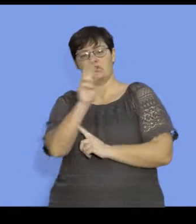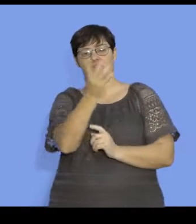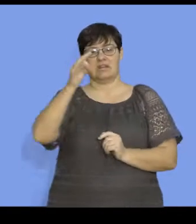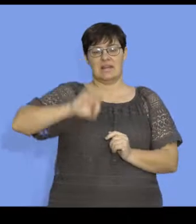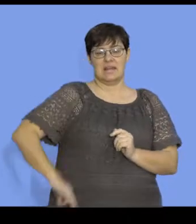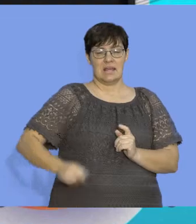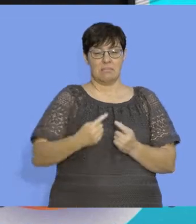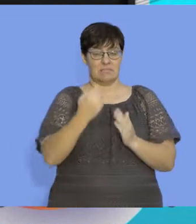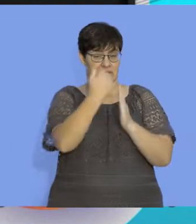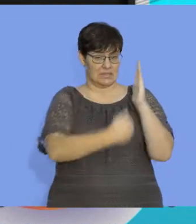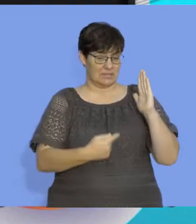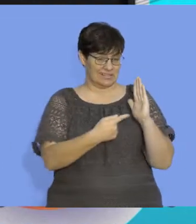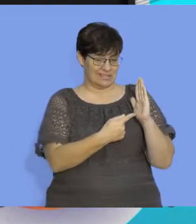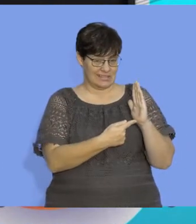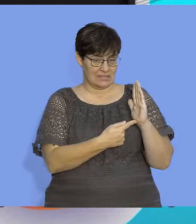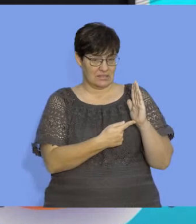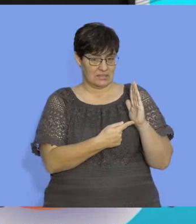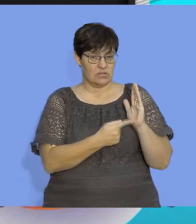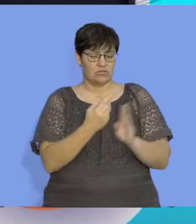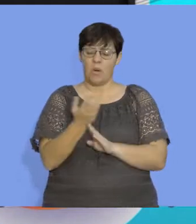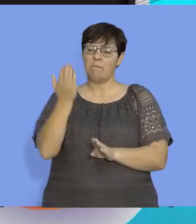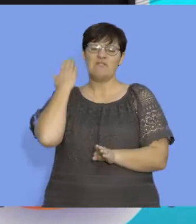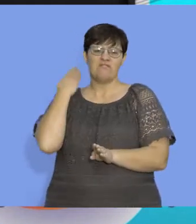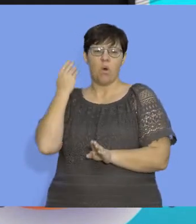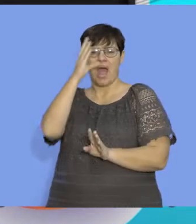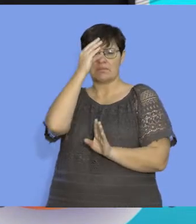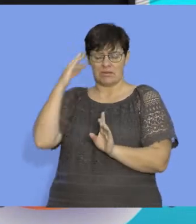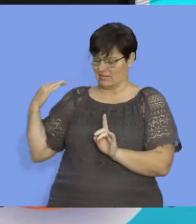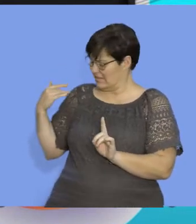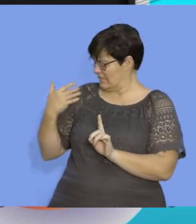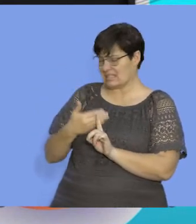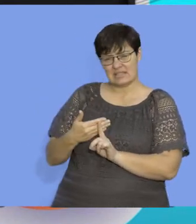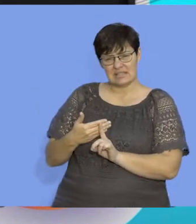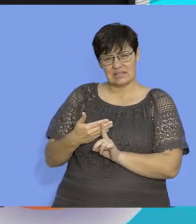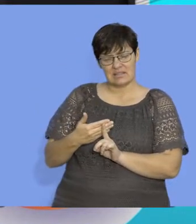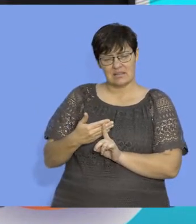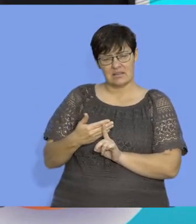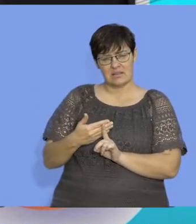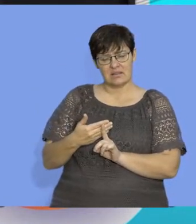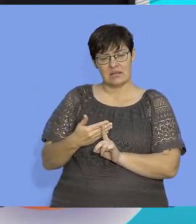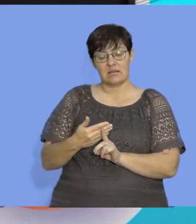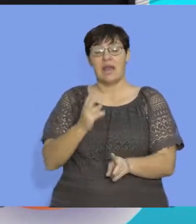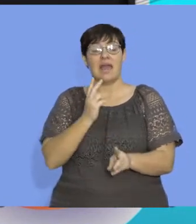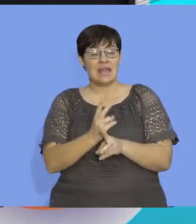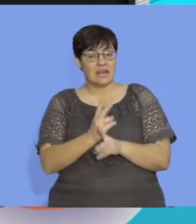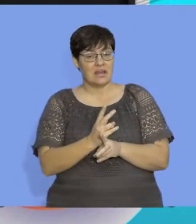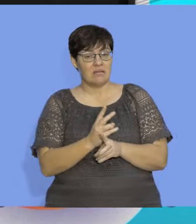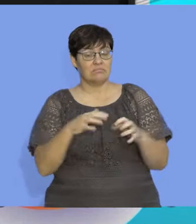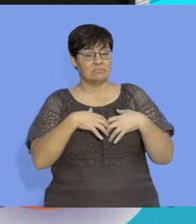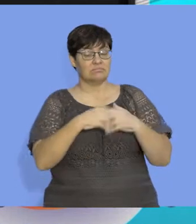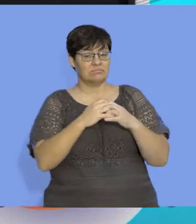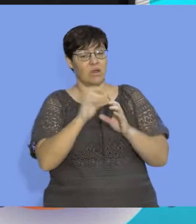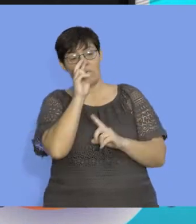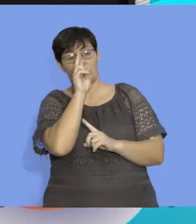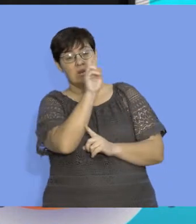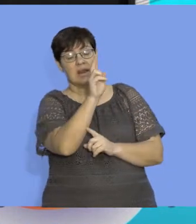income statement and say, right, based on previous experience, this is important. Once again, when we're drawing up our